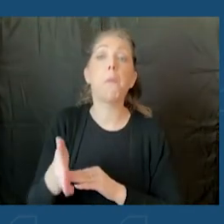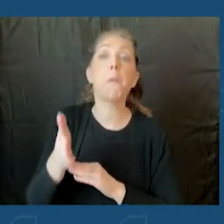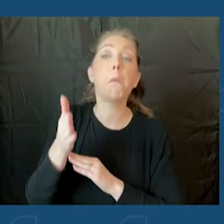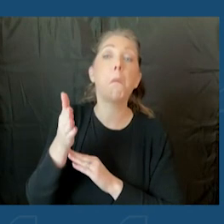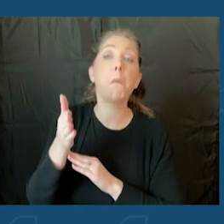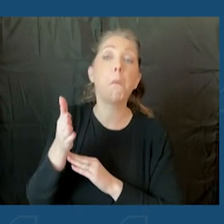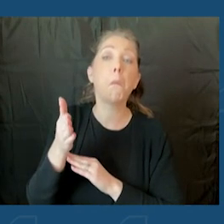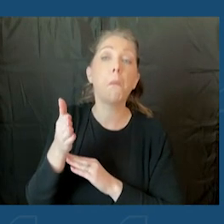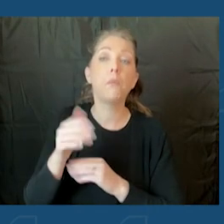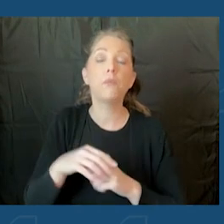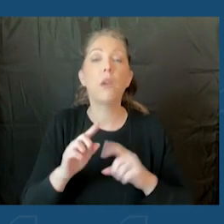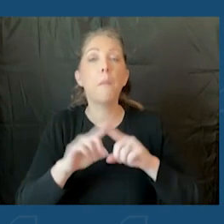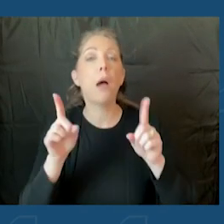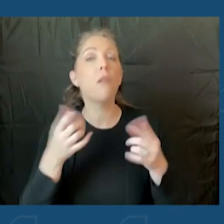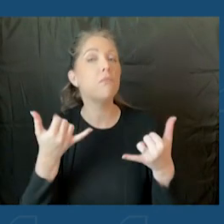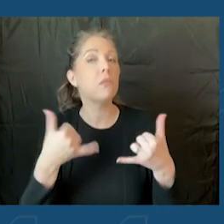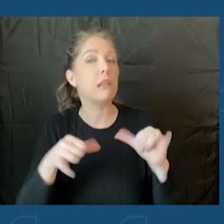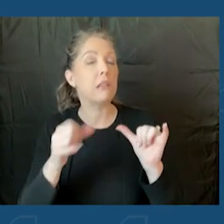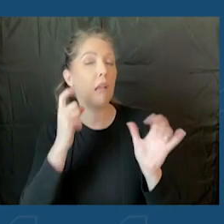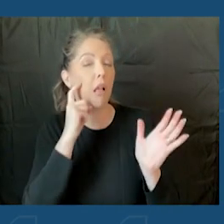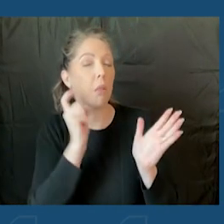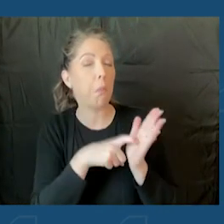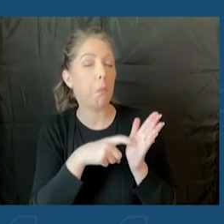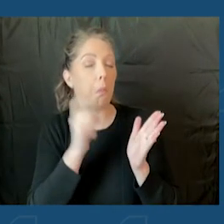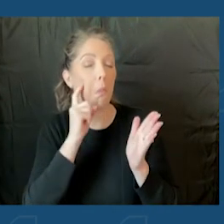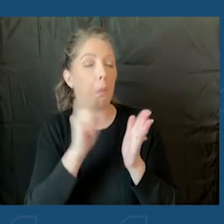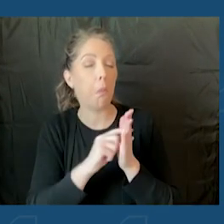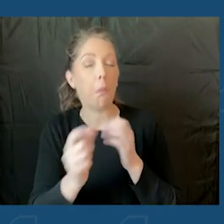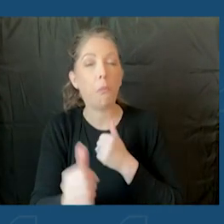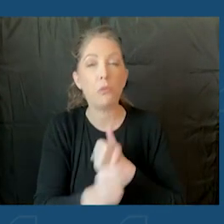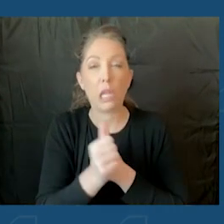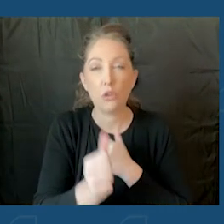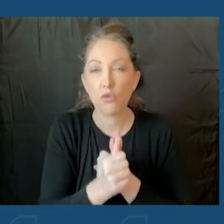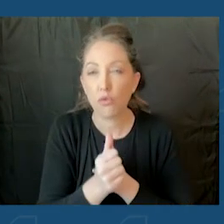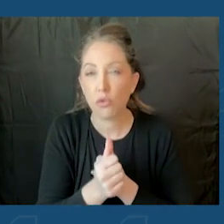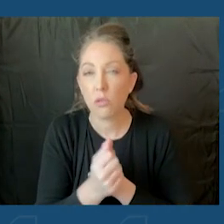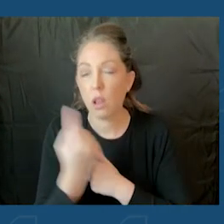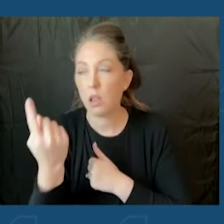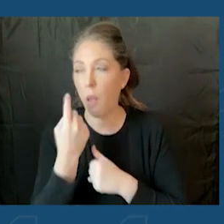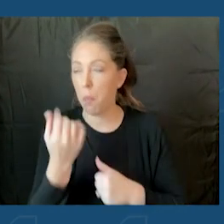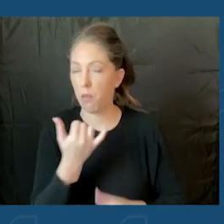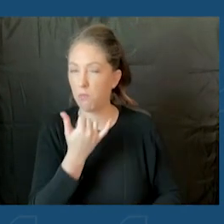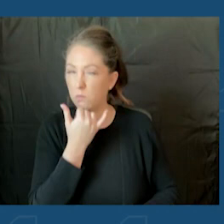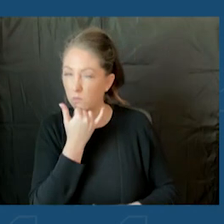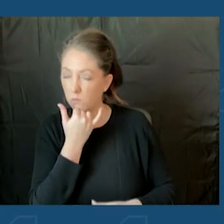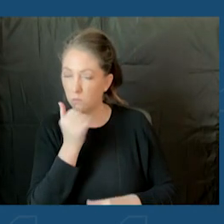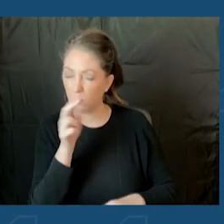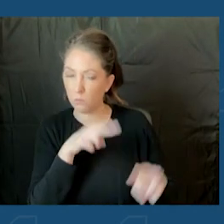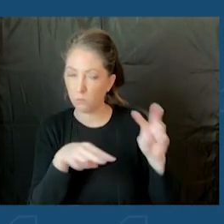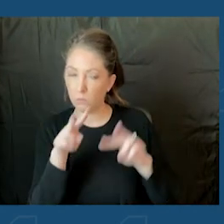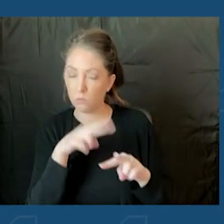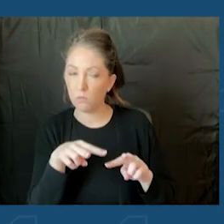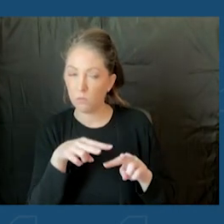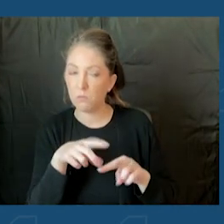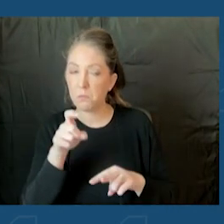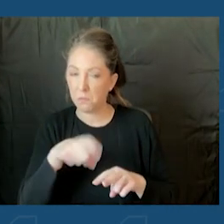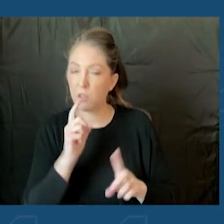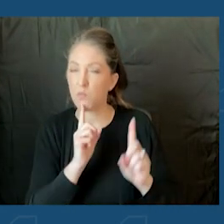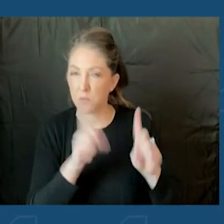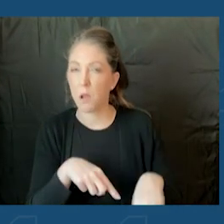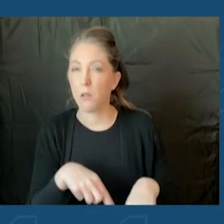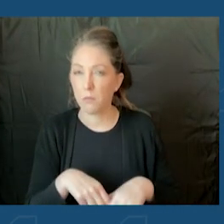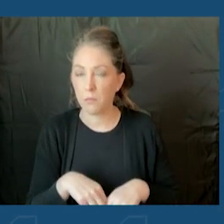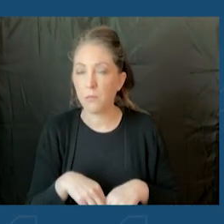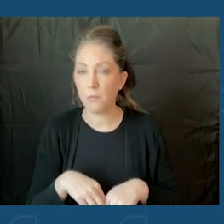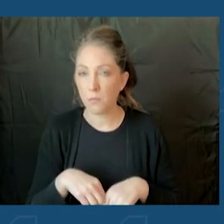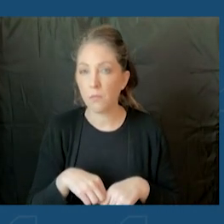still signs of danger. Something's not right that demand a response.